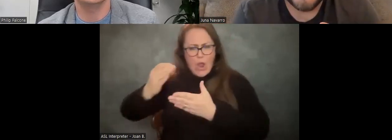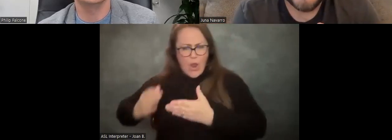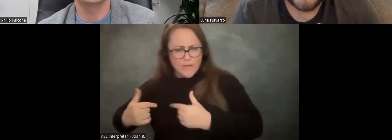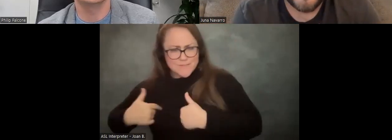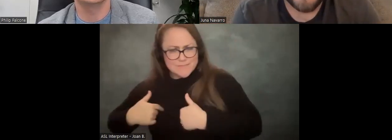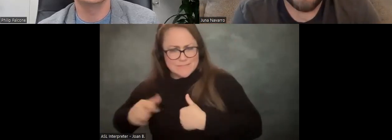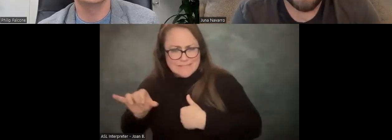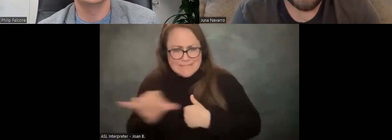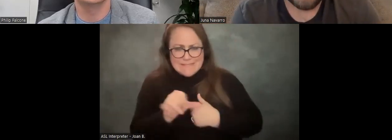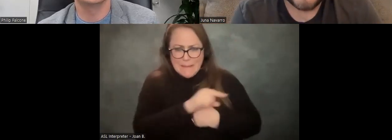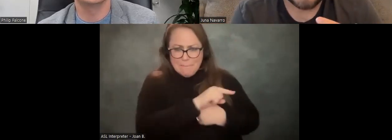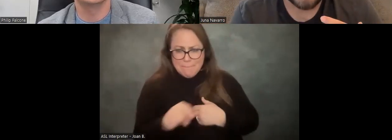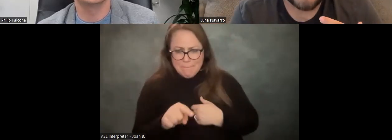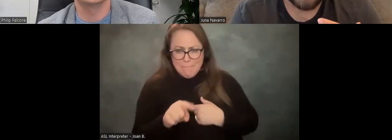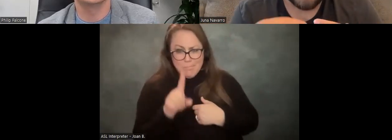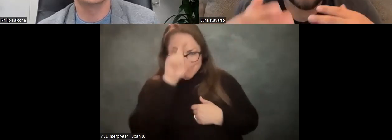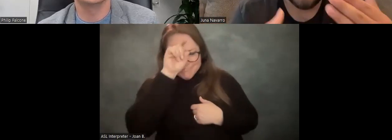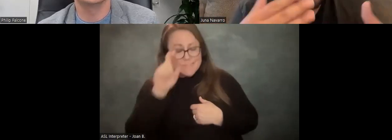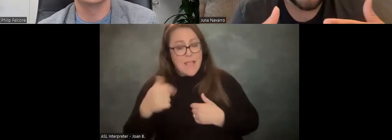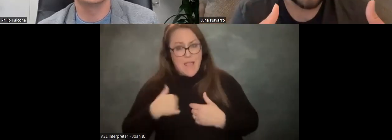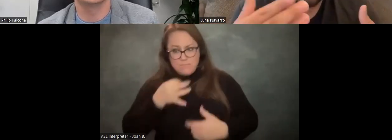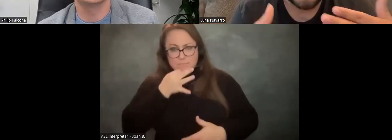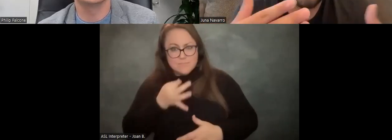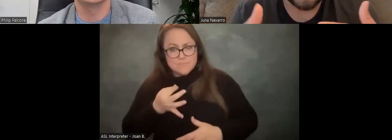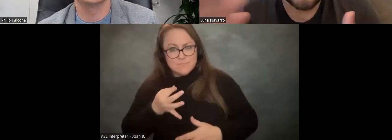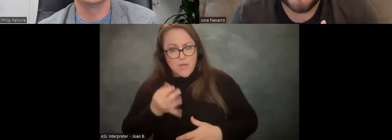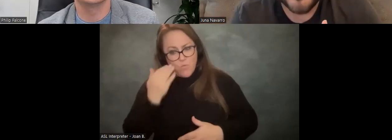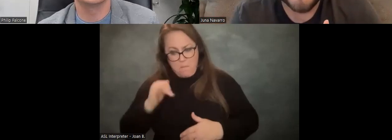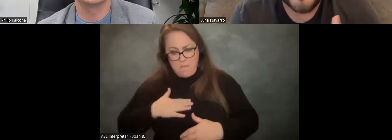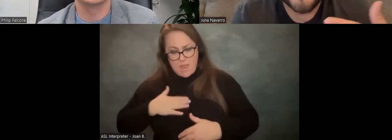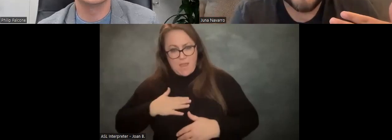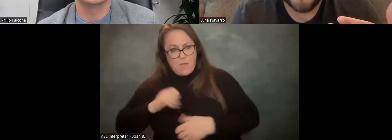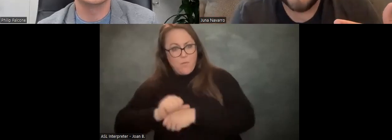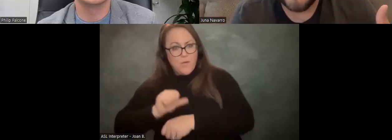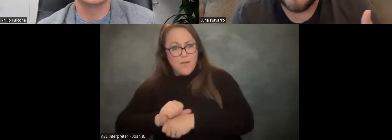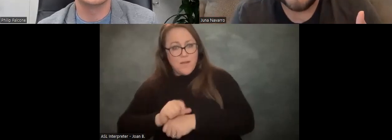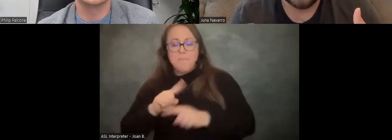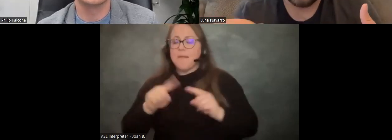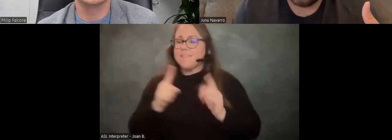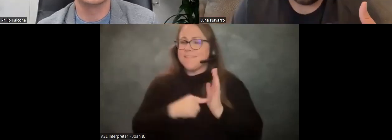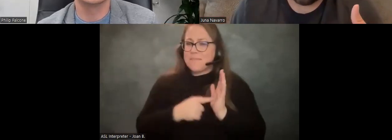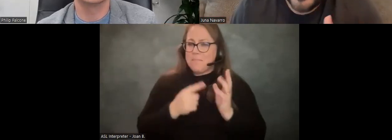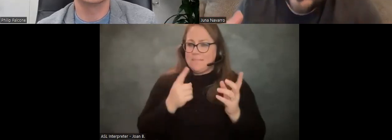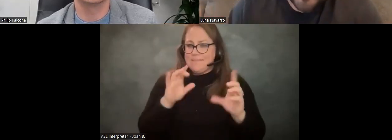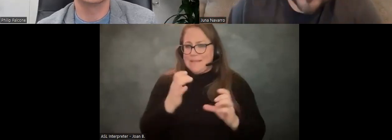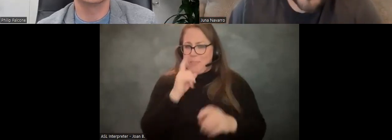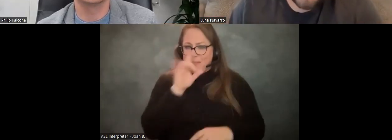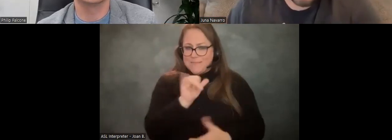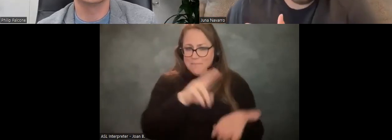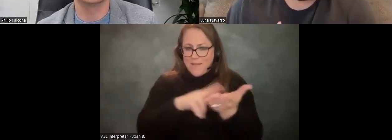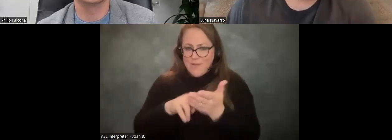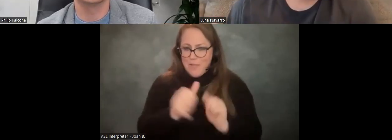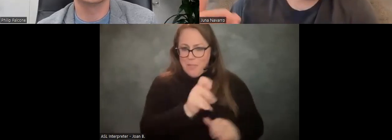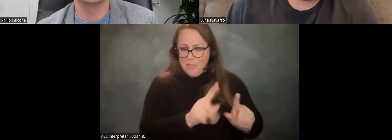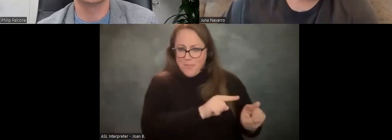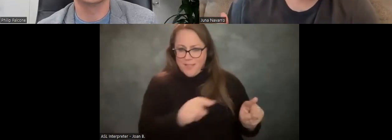field, just know that when they're doing the contracts, sometimes they're very similar to how they treat other contractors. But I